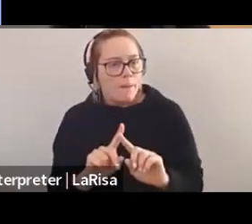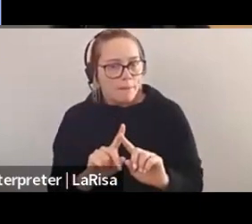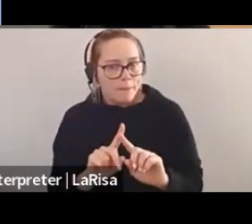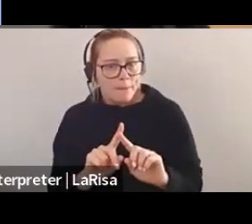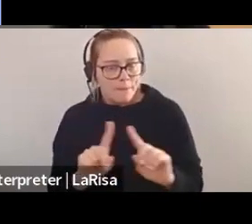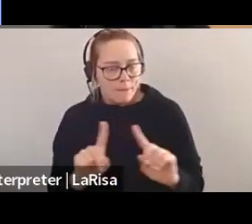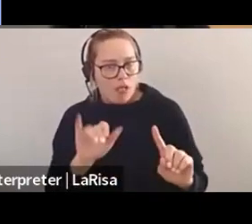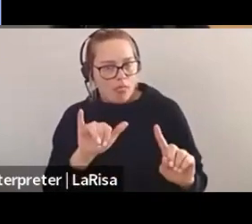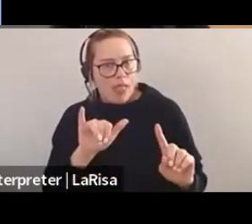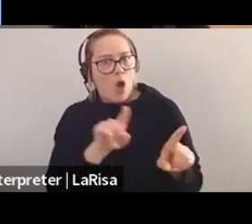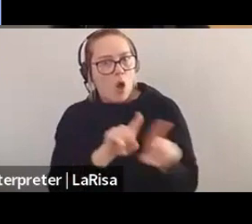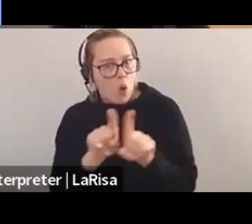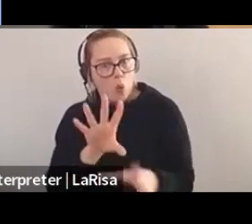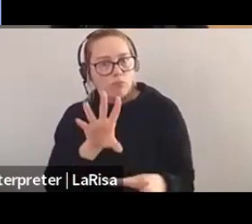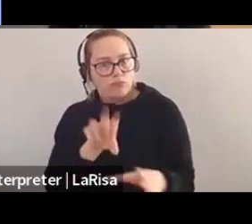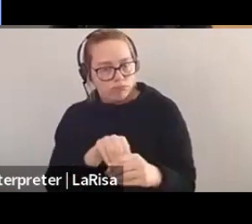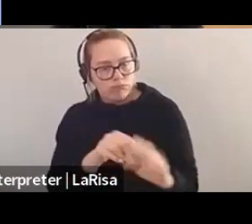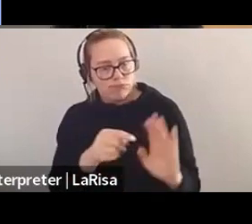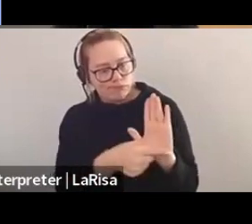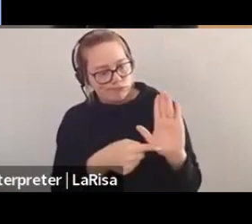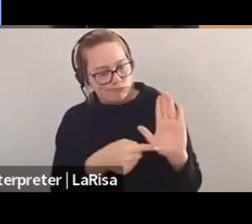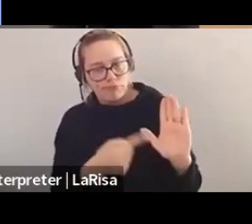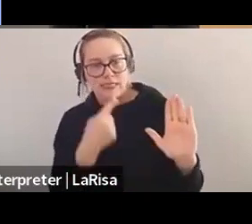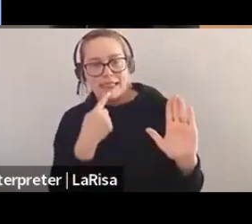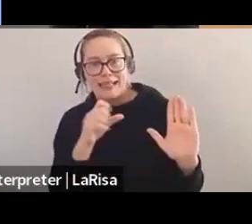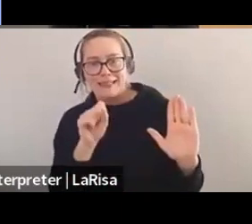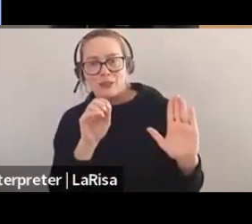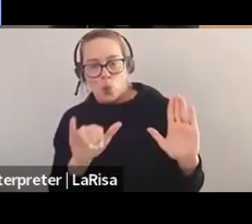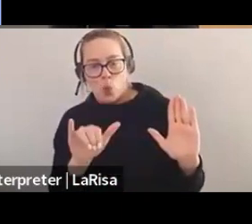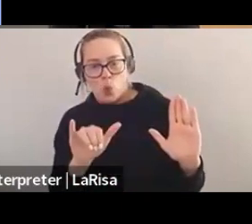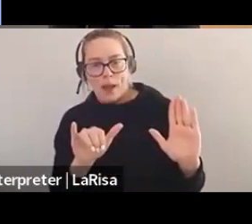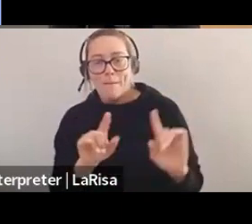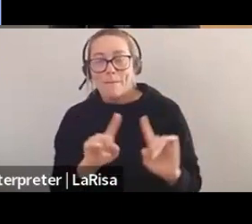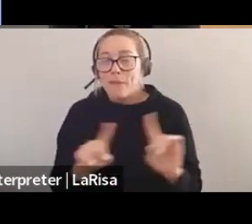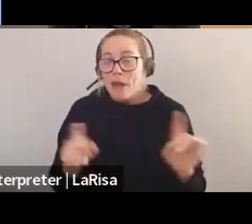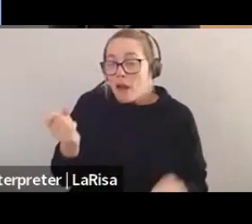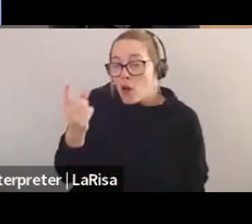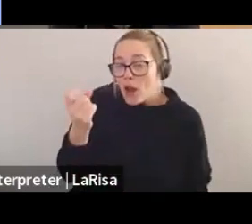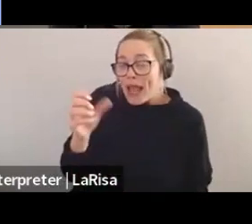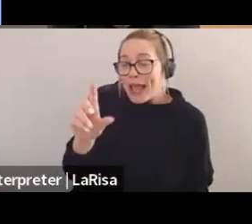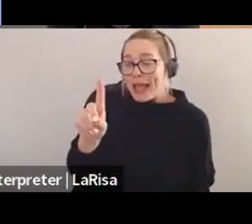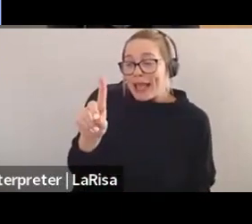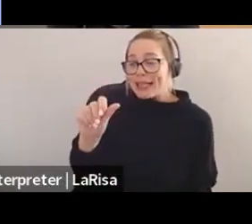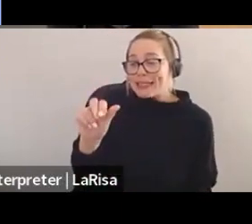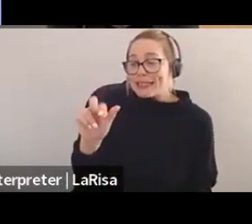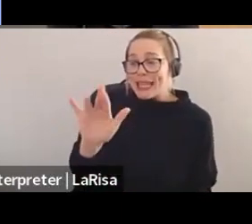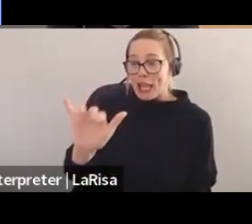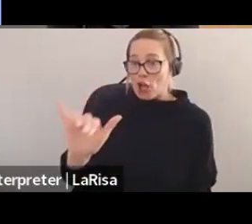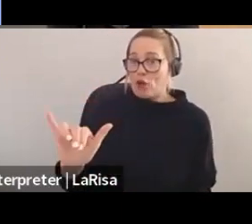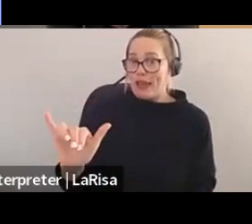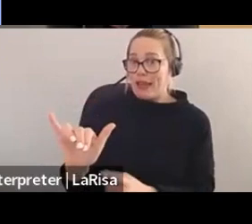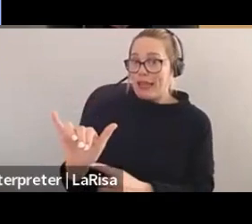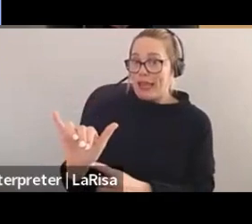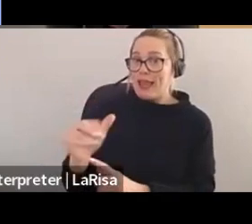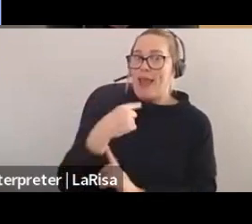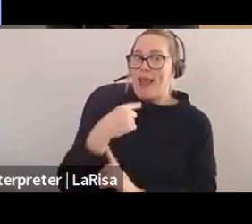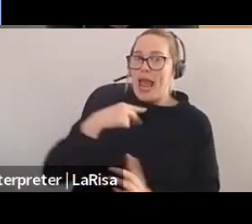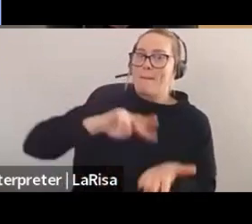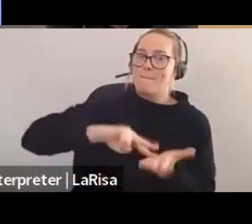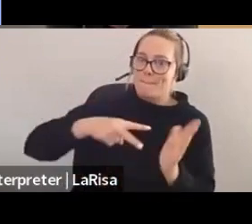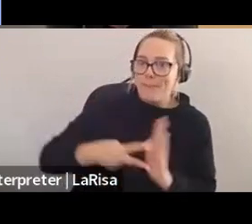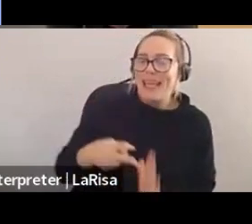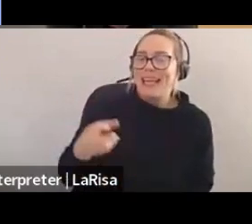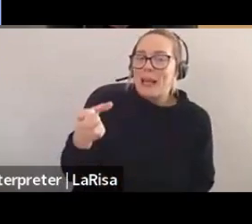no dairy, and it says it contains soy. So and dairy, a lot of people seem to